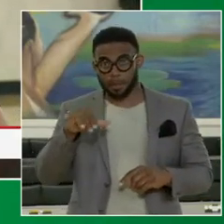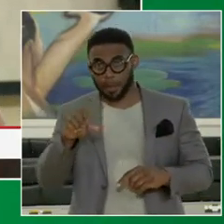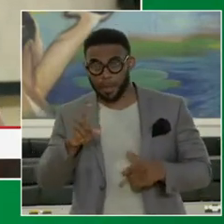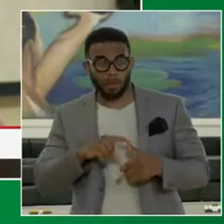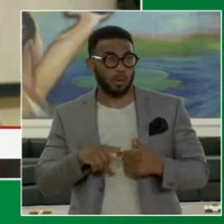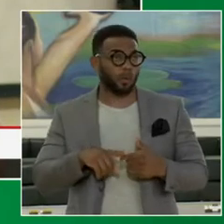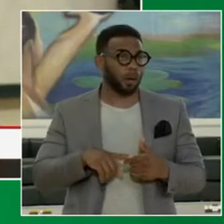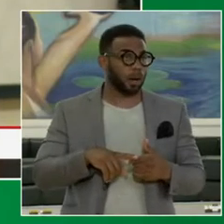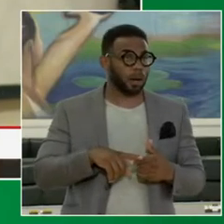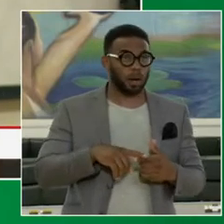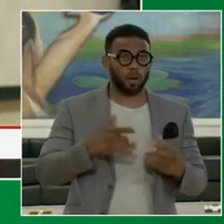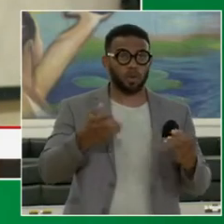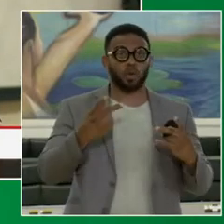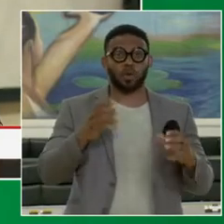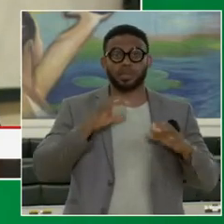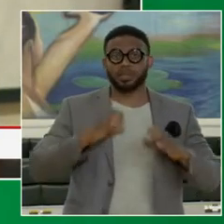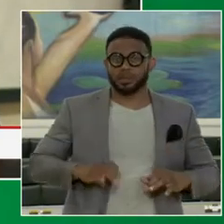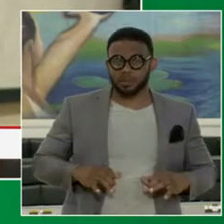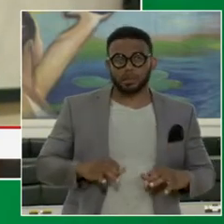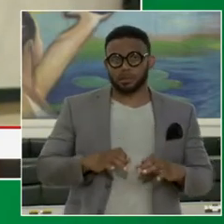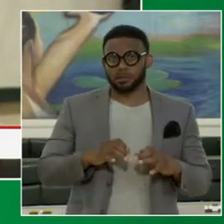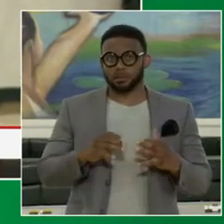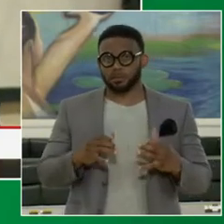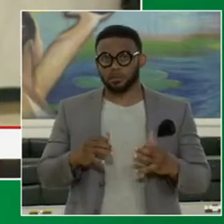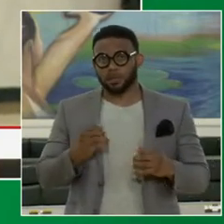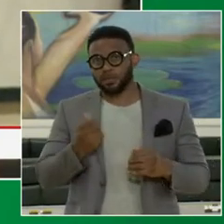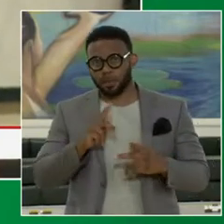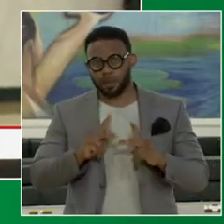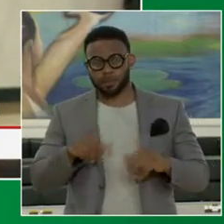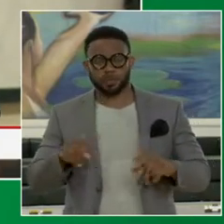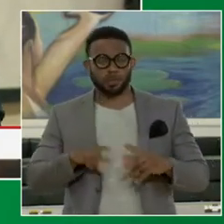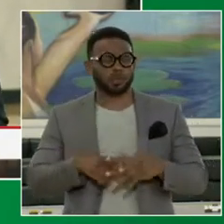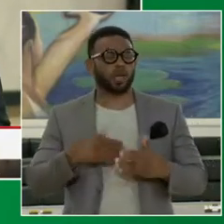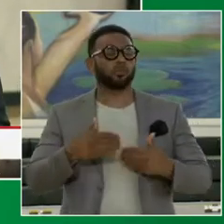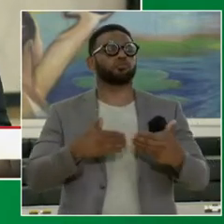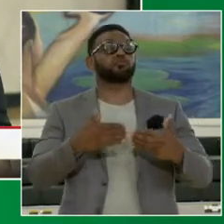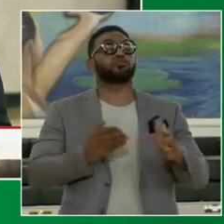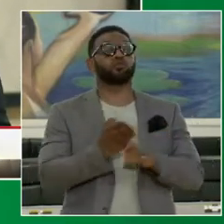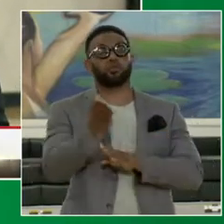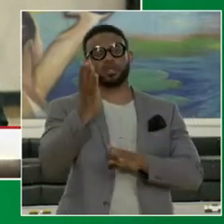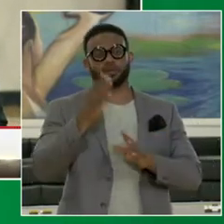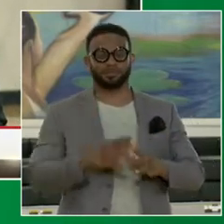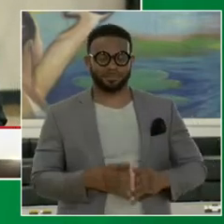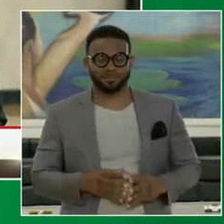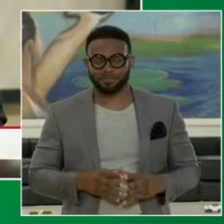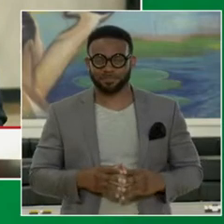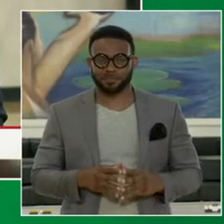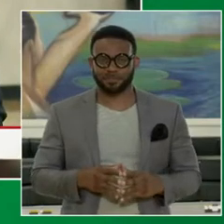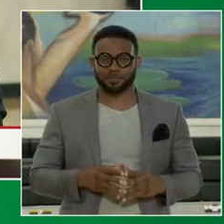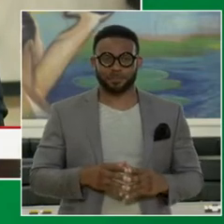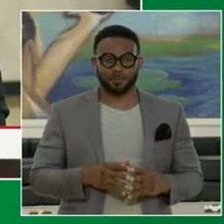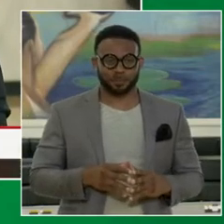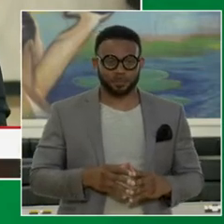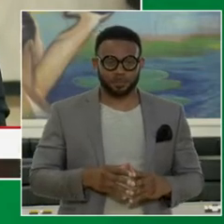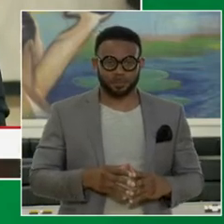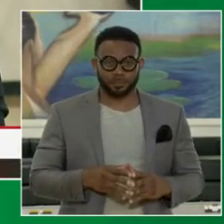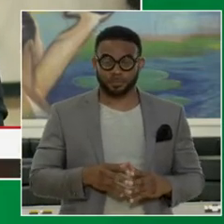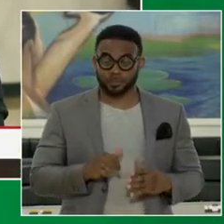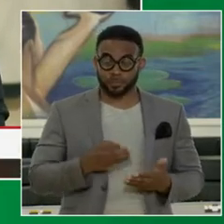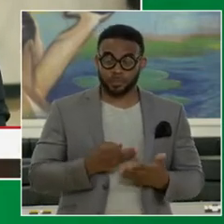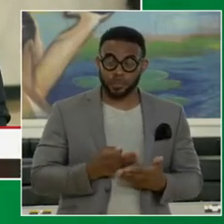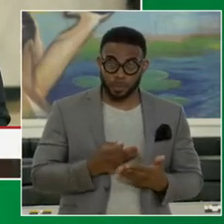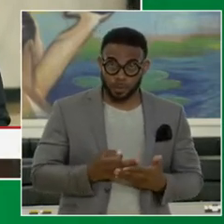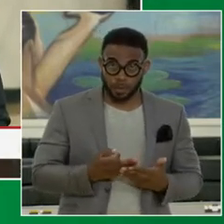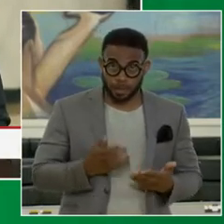or our returning citizens that come to work for DPW. You got me started at DPW. No, it's okay. This funding,